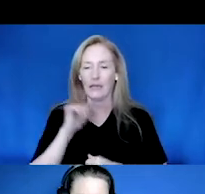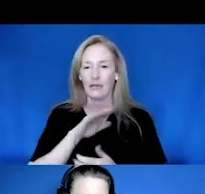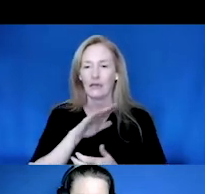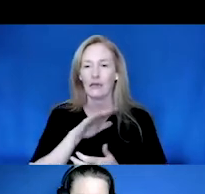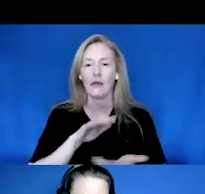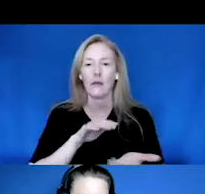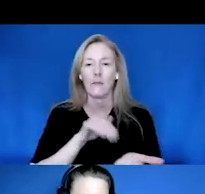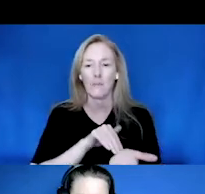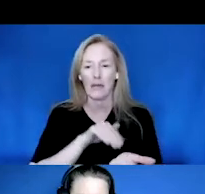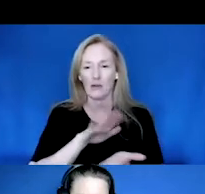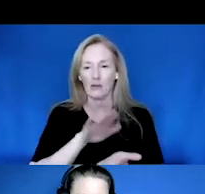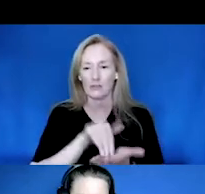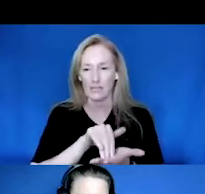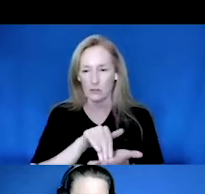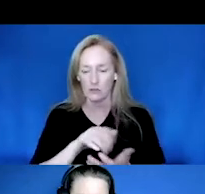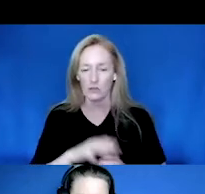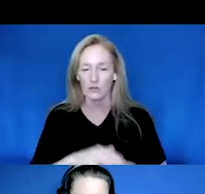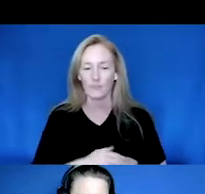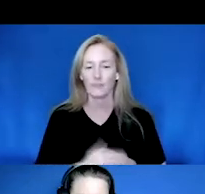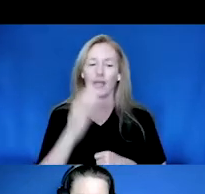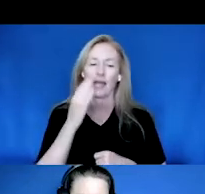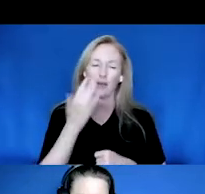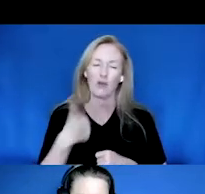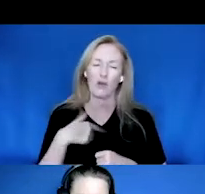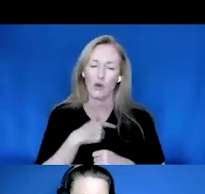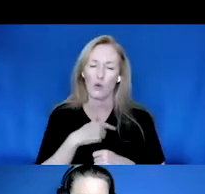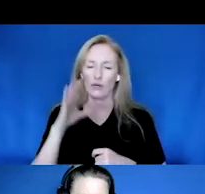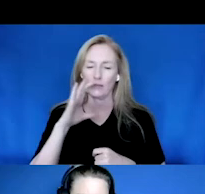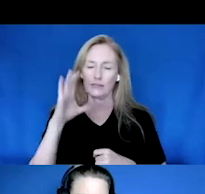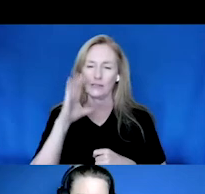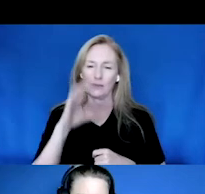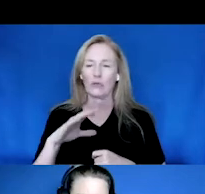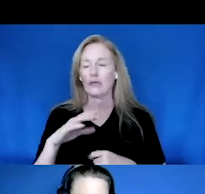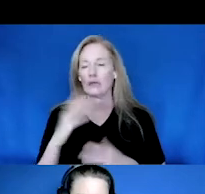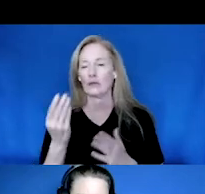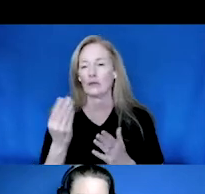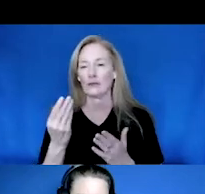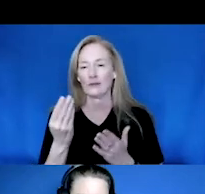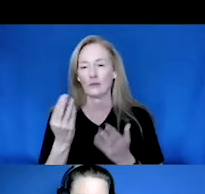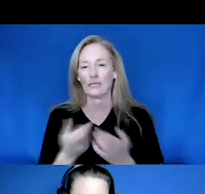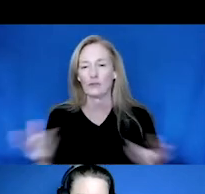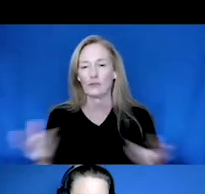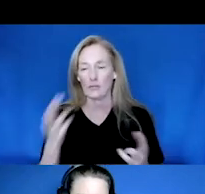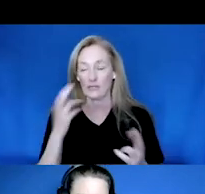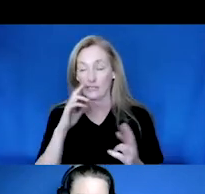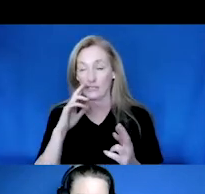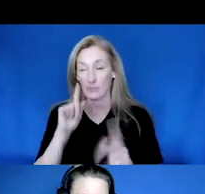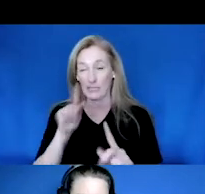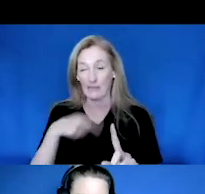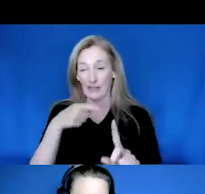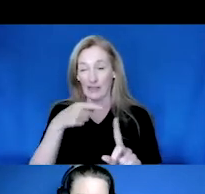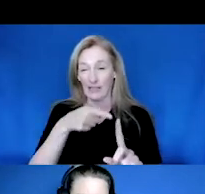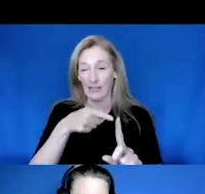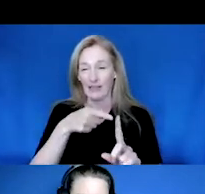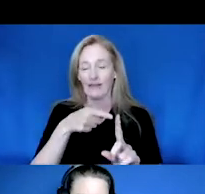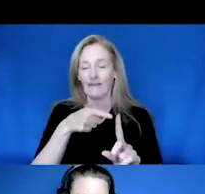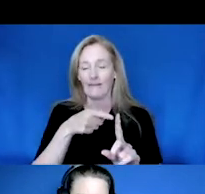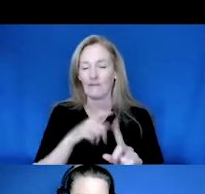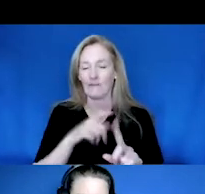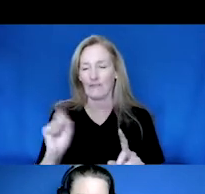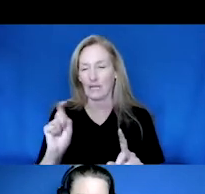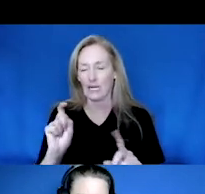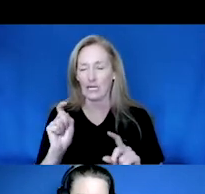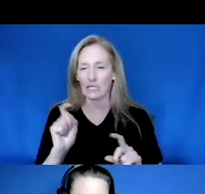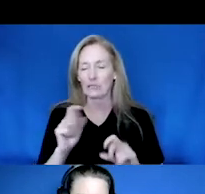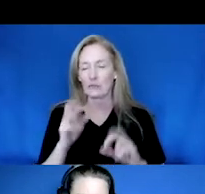the resources specifically for the Phoenix Indian Medical Center, and we hope that those come through. I was apprised